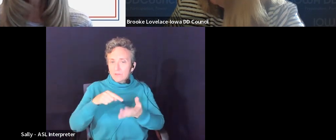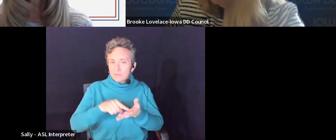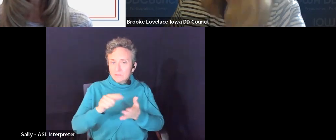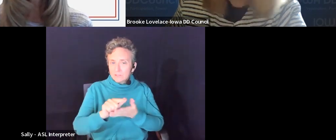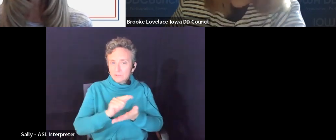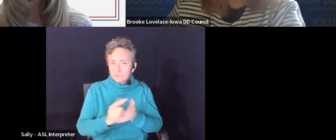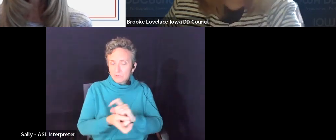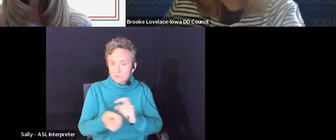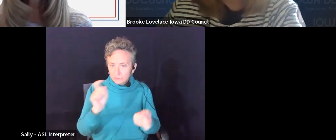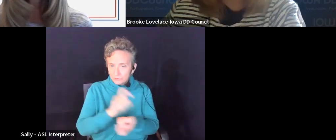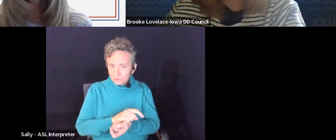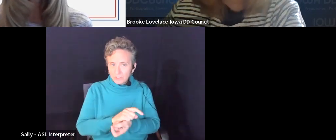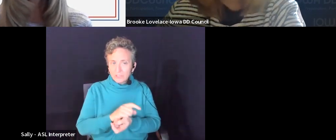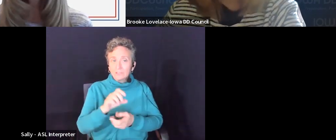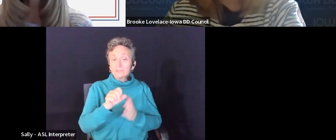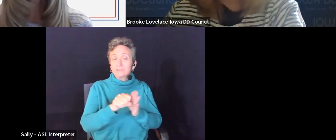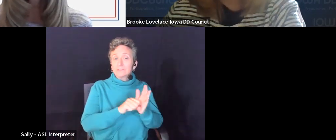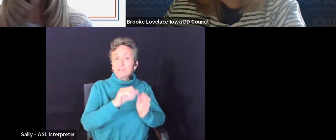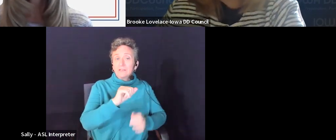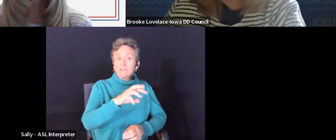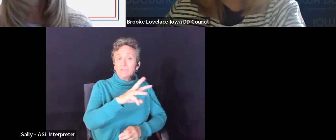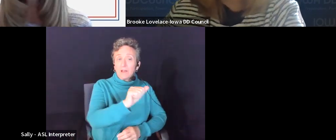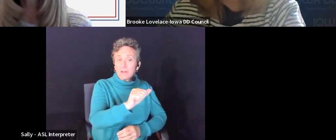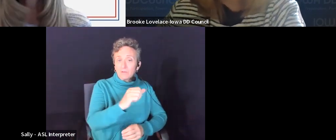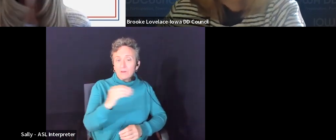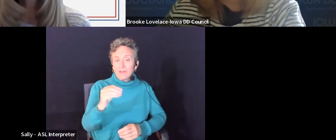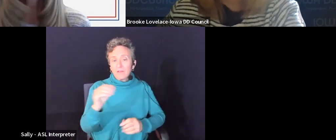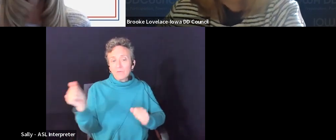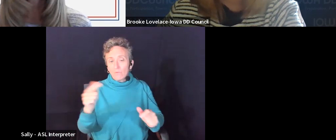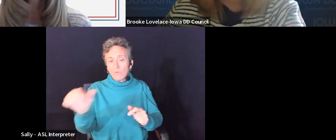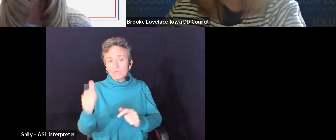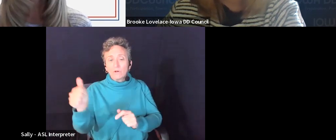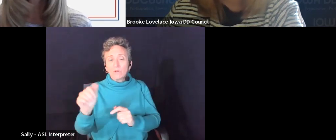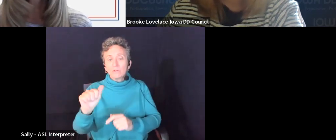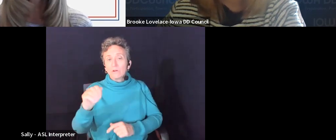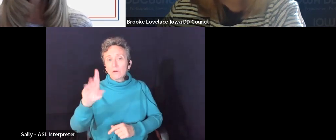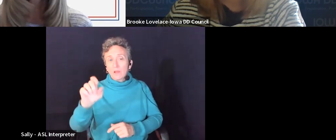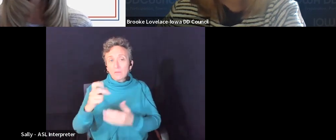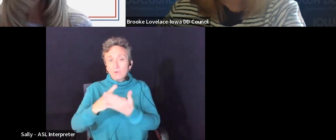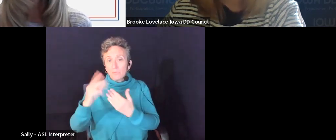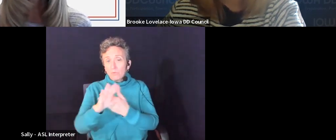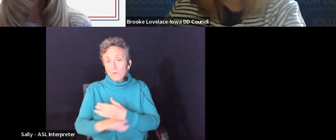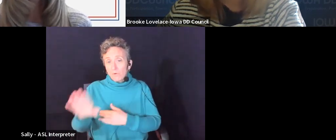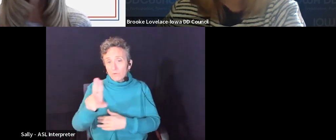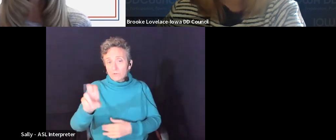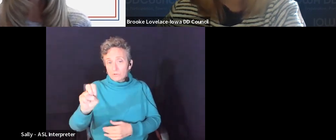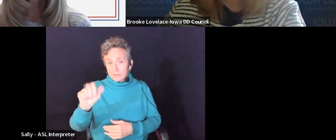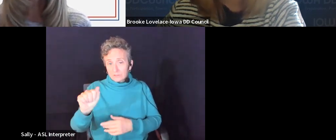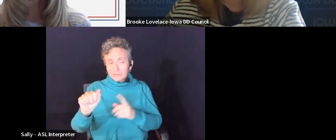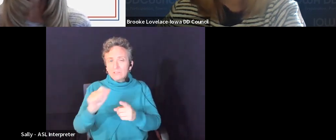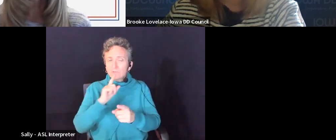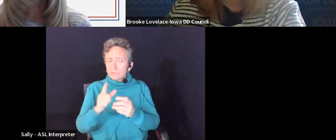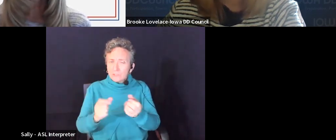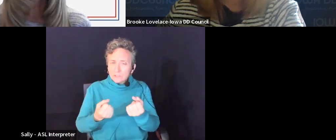was changed. The state of Iowa, along with every other ABLE program in the country, had really